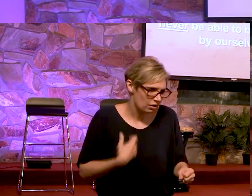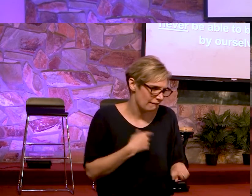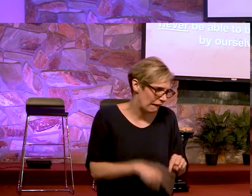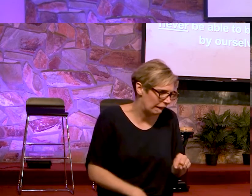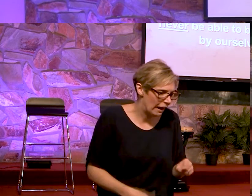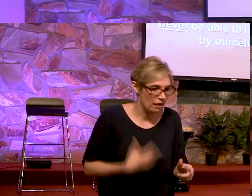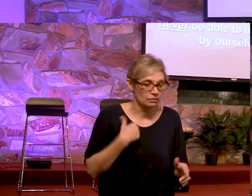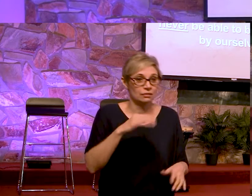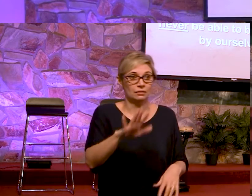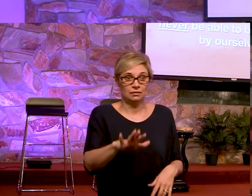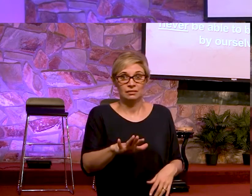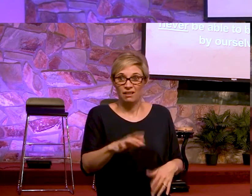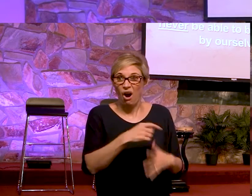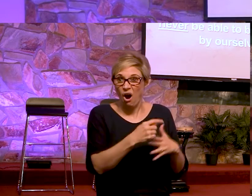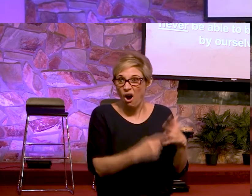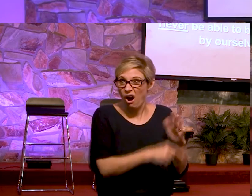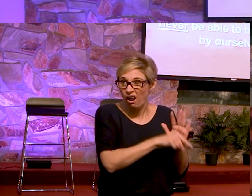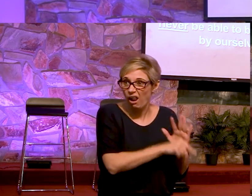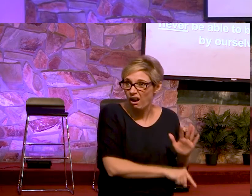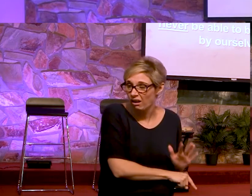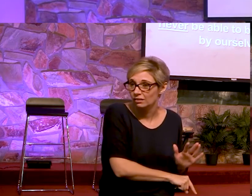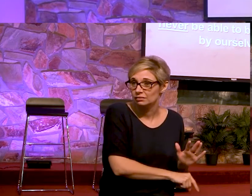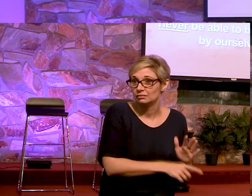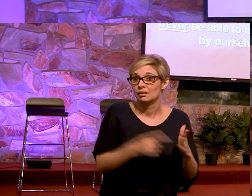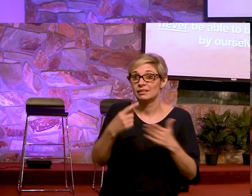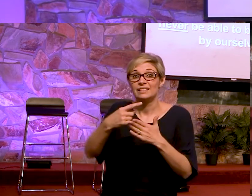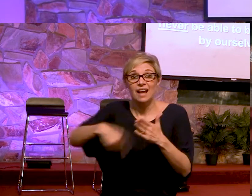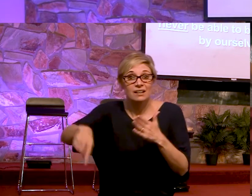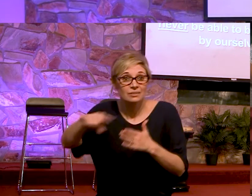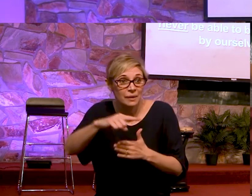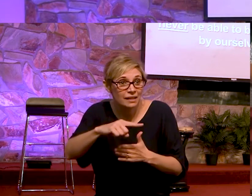In fact, next week we're going to talk about the giant called failure.